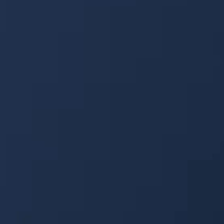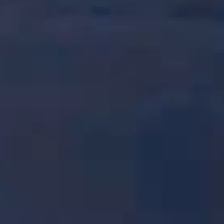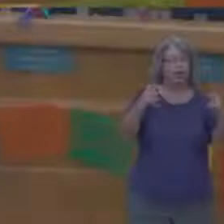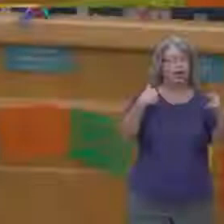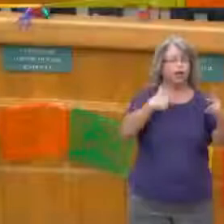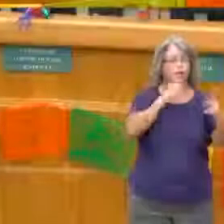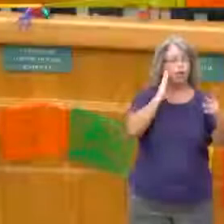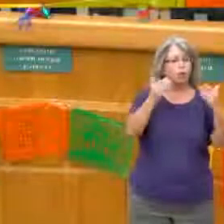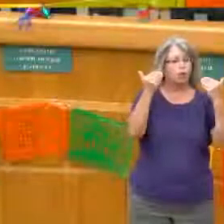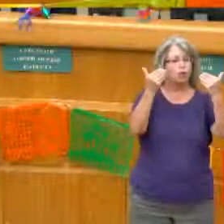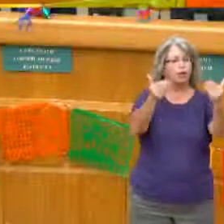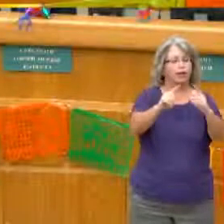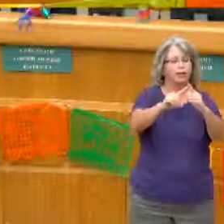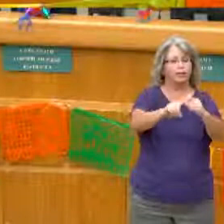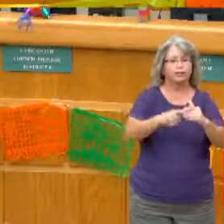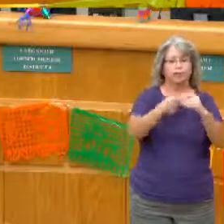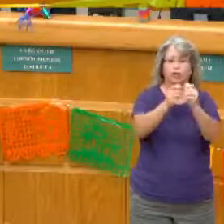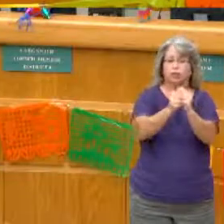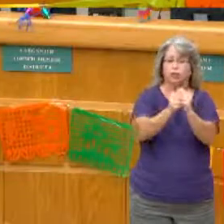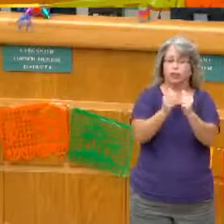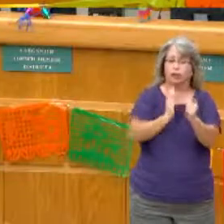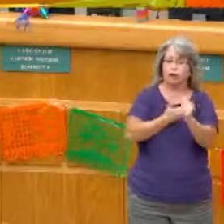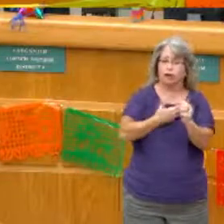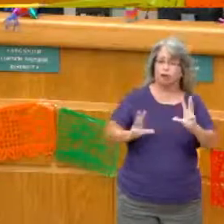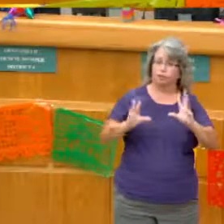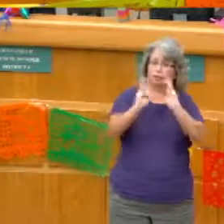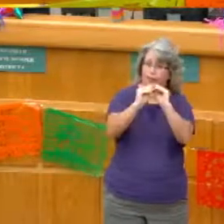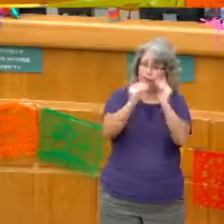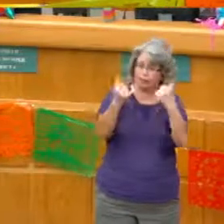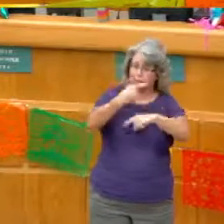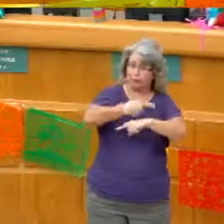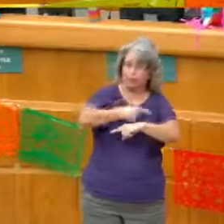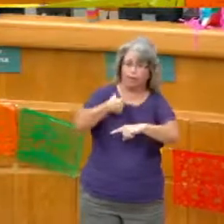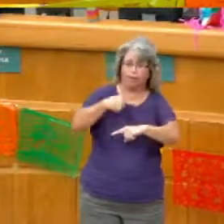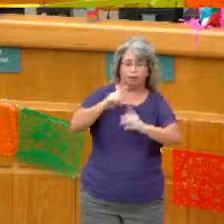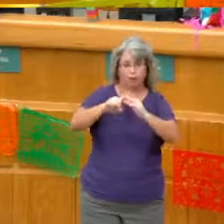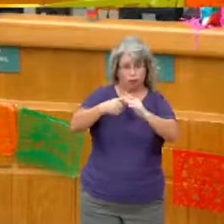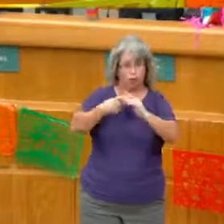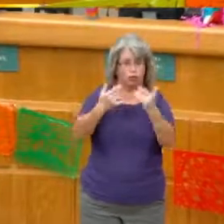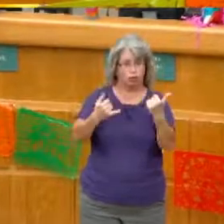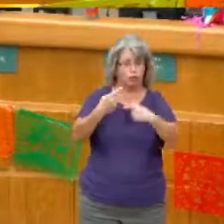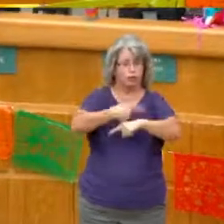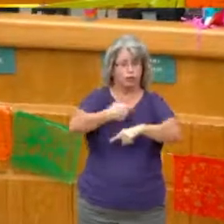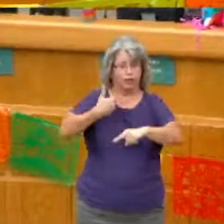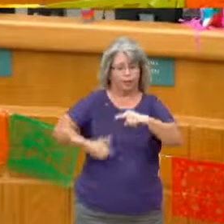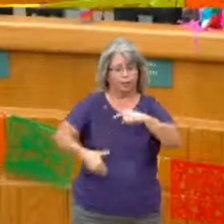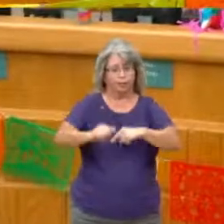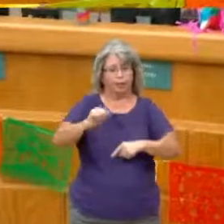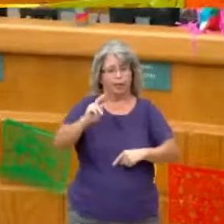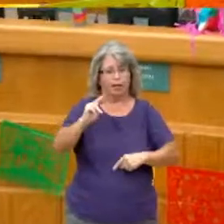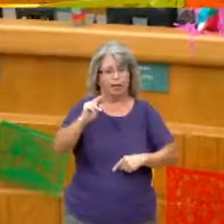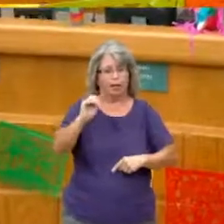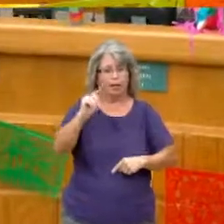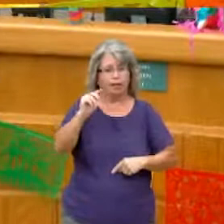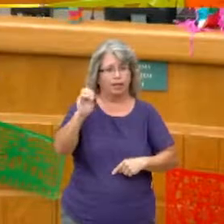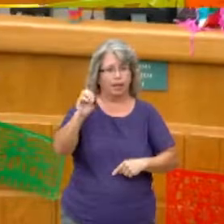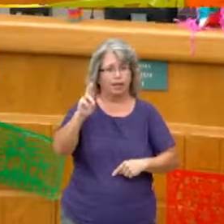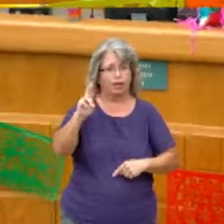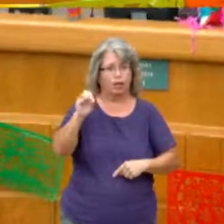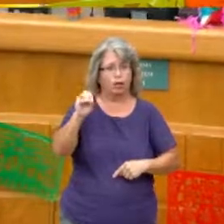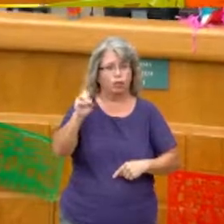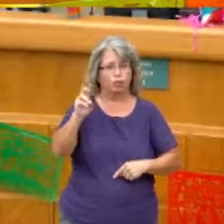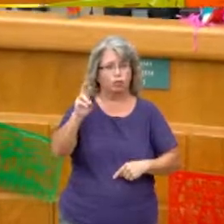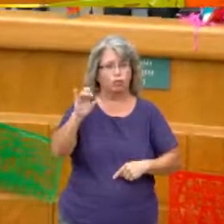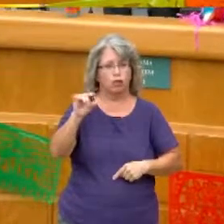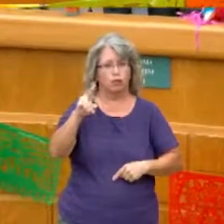get started with our presser today, and I'm going to start out, Annette Rodriguez, I'm the Director of the Health Department, and I'm going to start out with the Nueces County